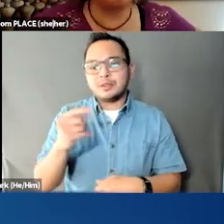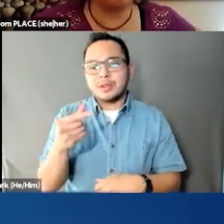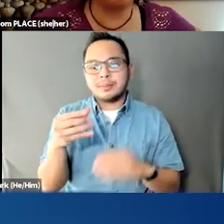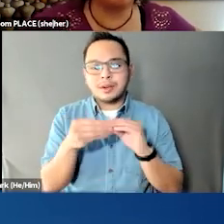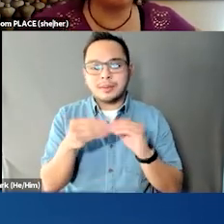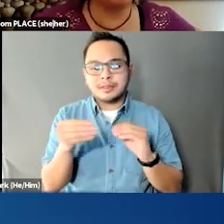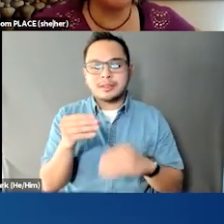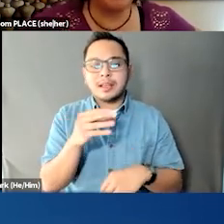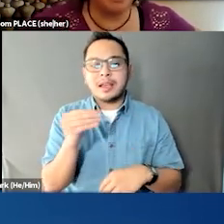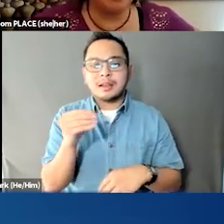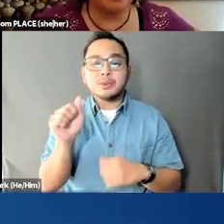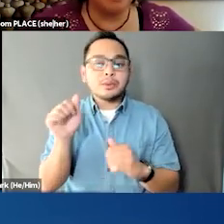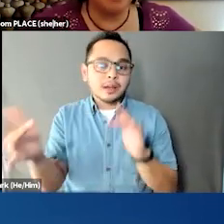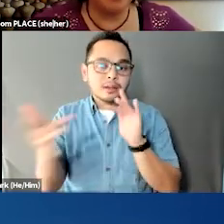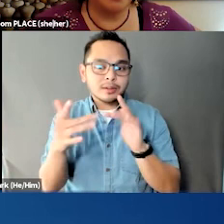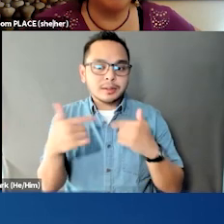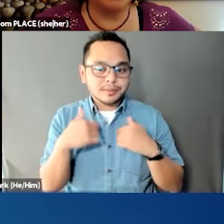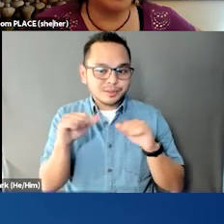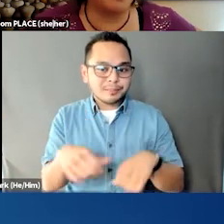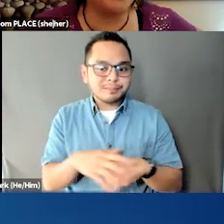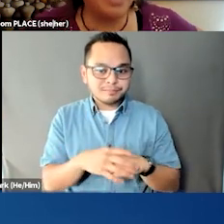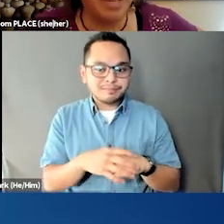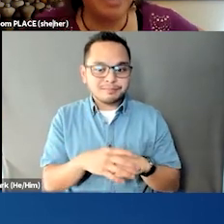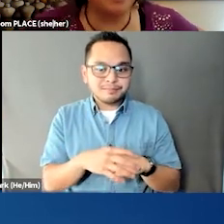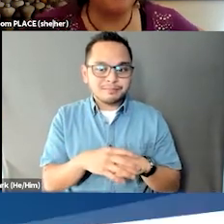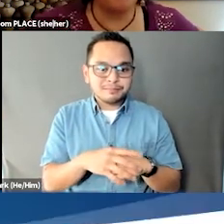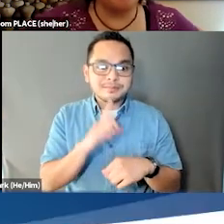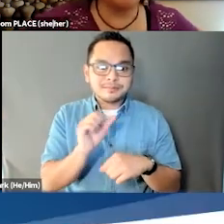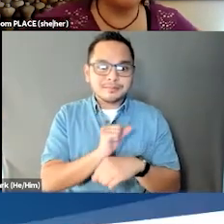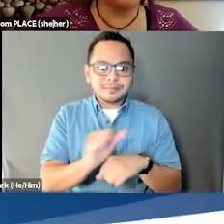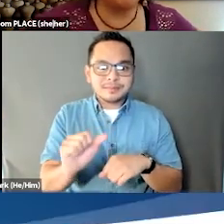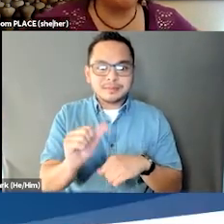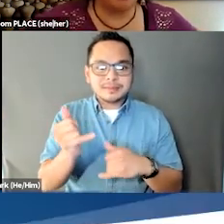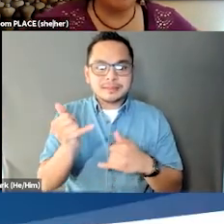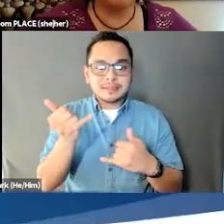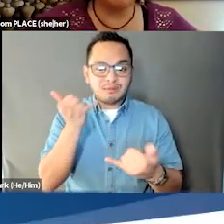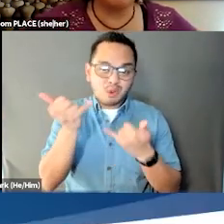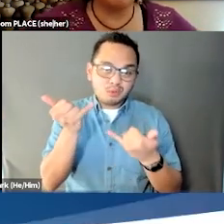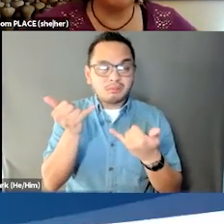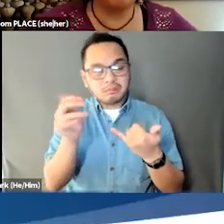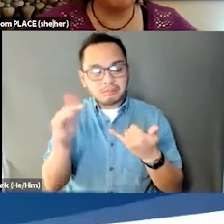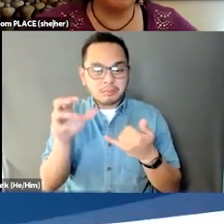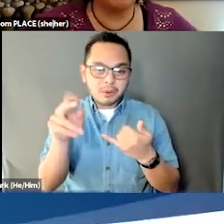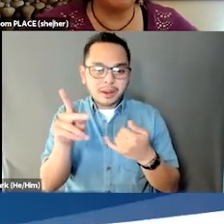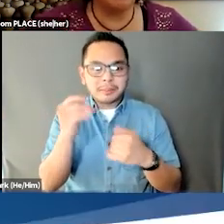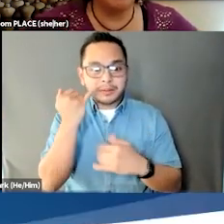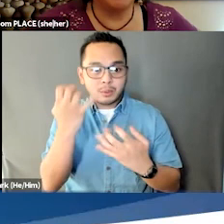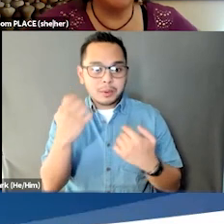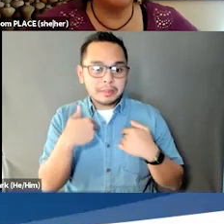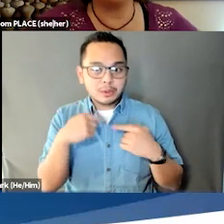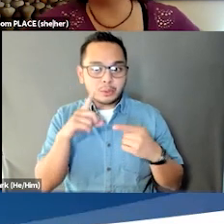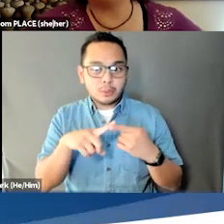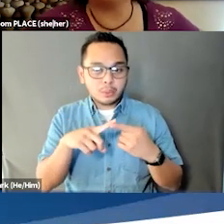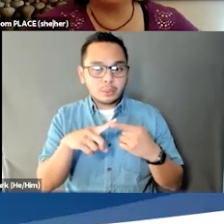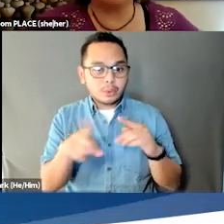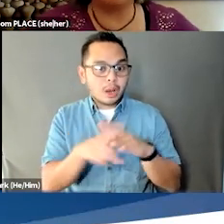can contact me. And actually, I hate to say phone calls, but if you've got somewhere you want me to,